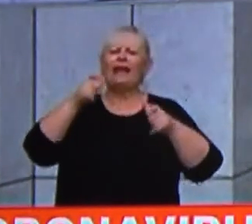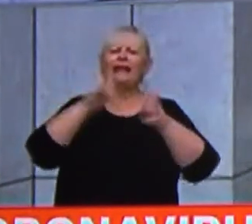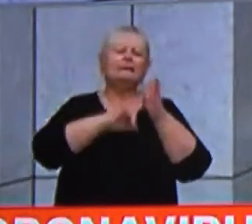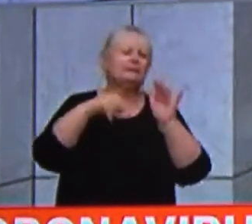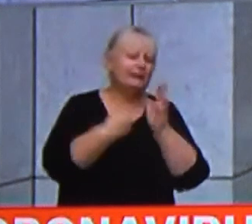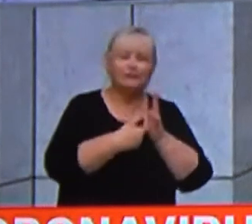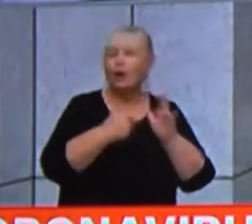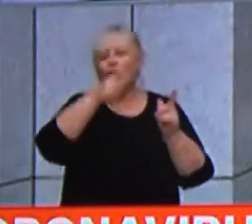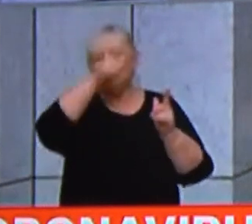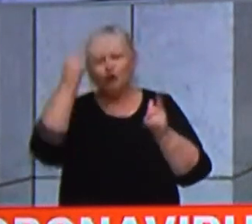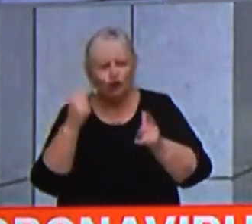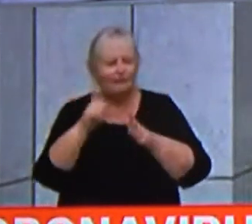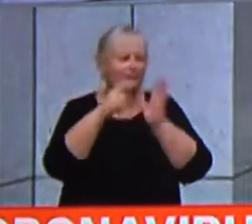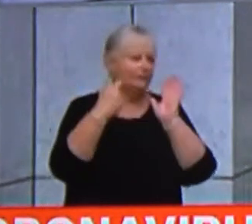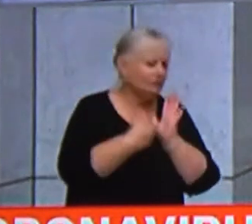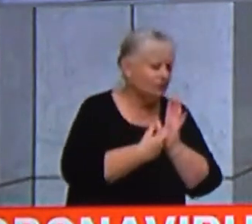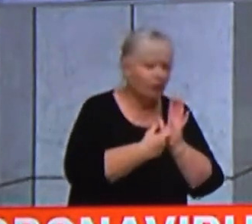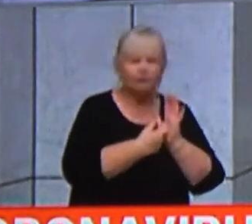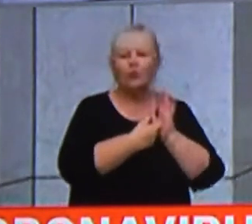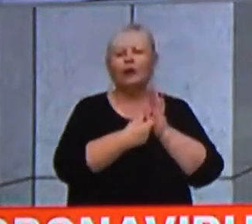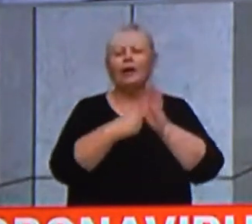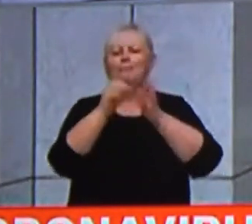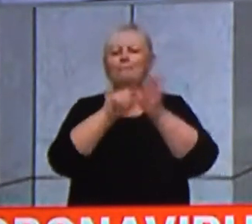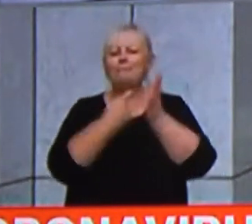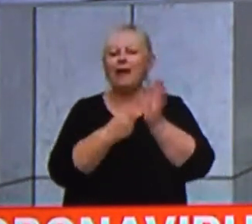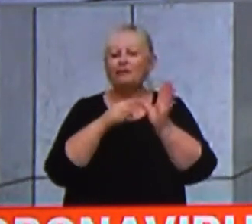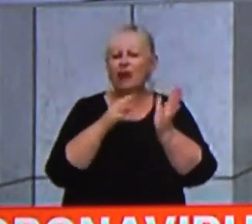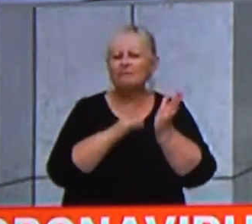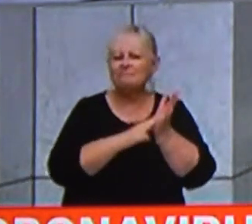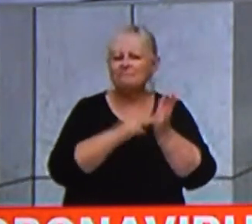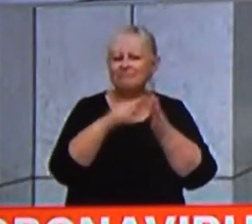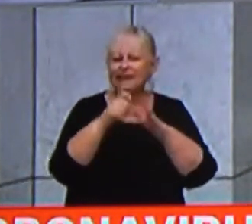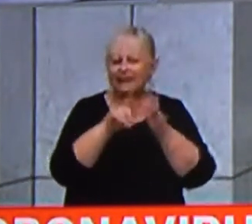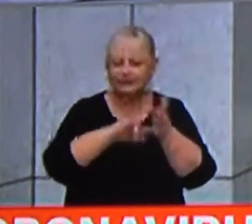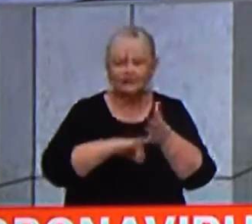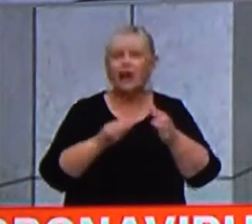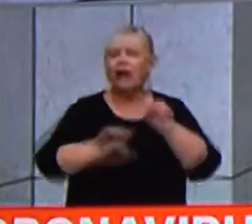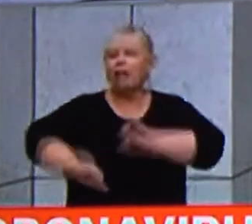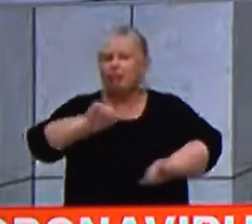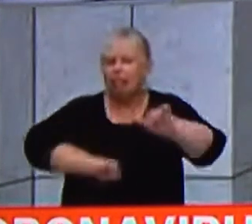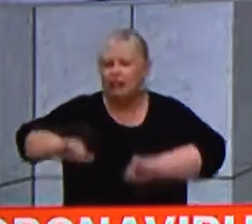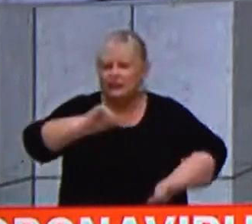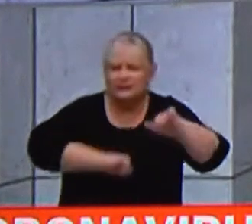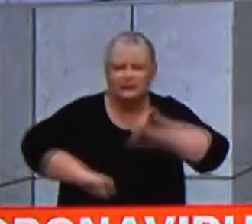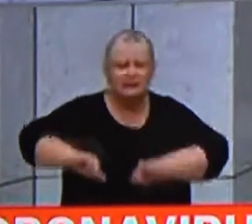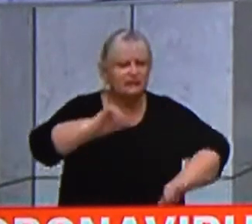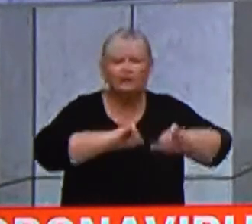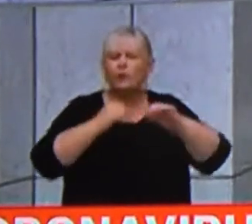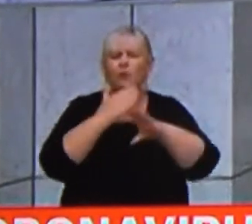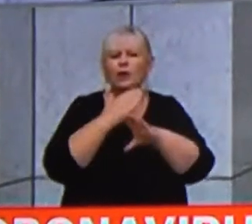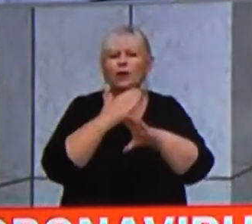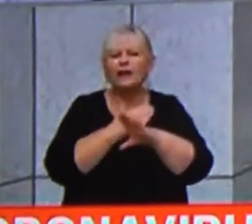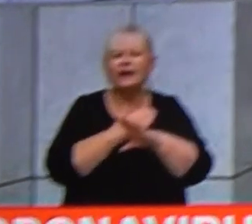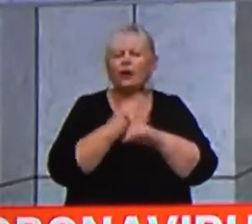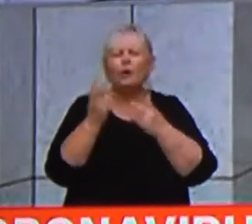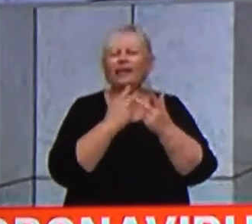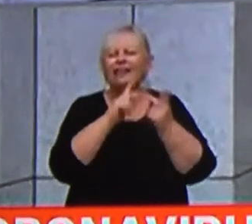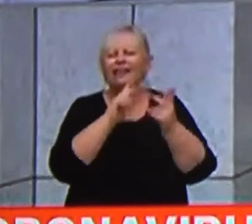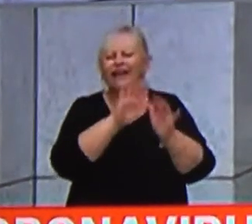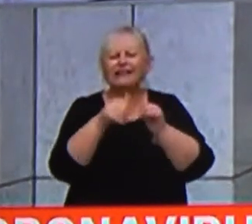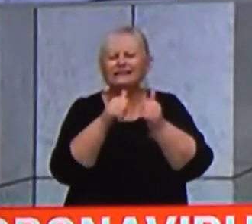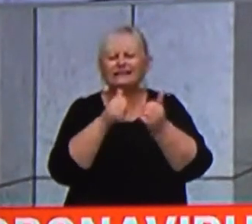mental well-being is a foundational piece for us to be able to get through this pandemic. There are so many positive